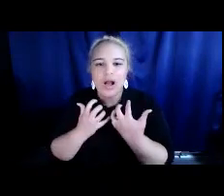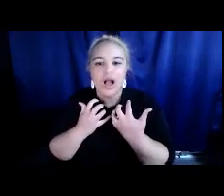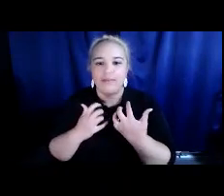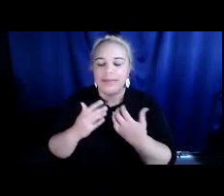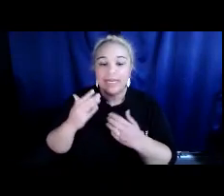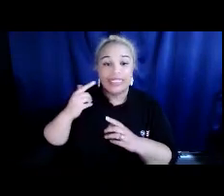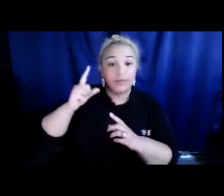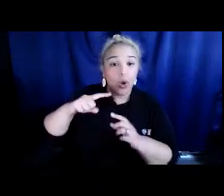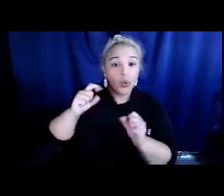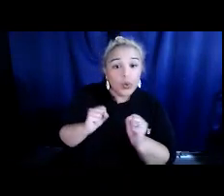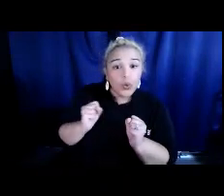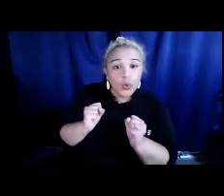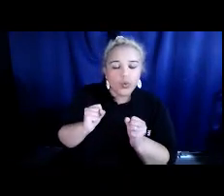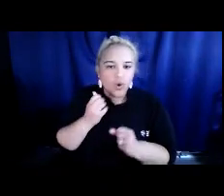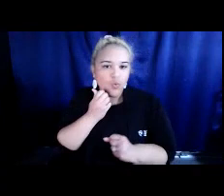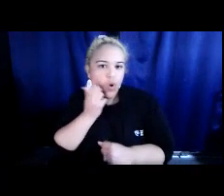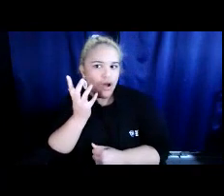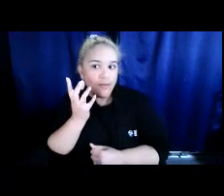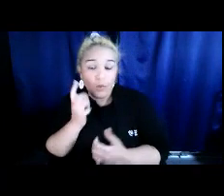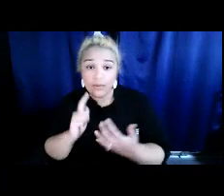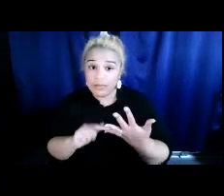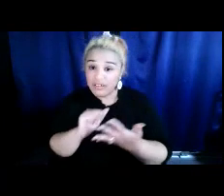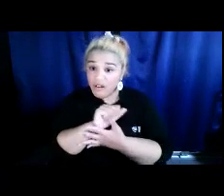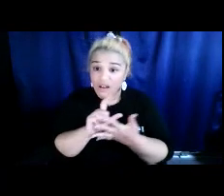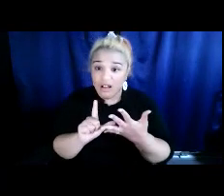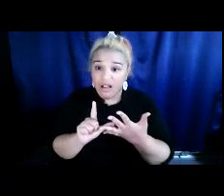Okay, our answers are rolling in.